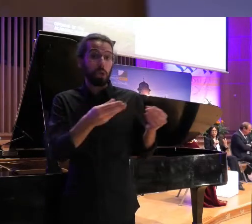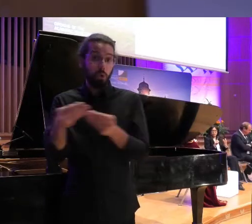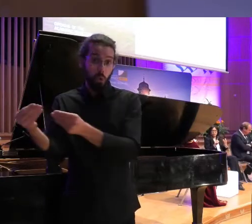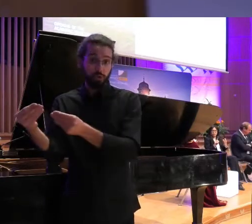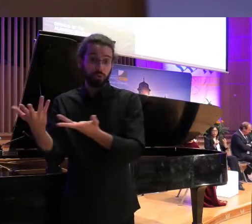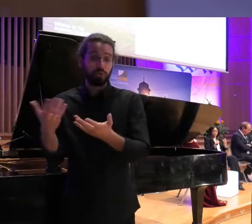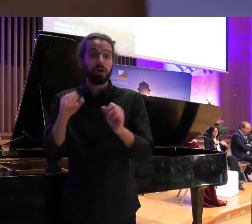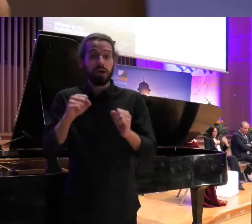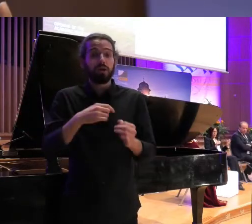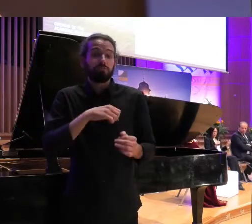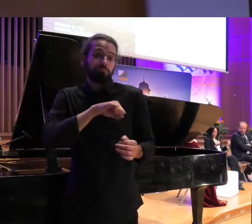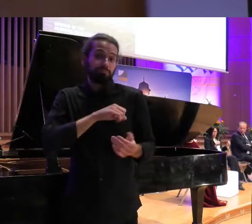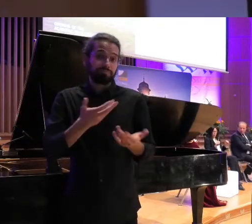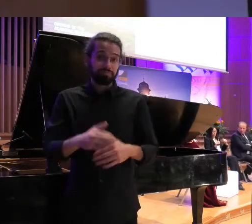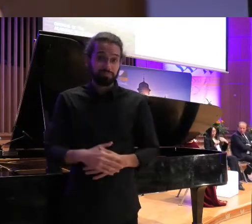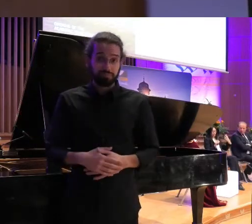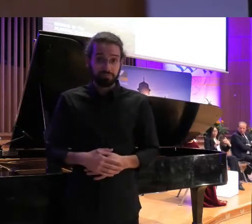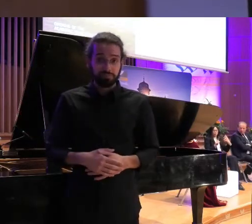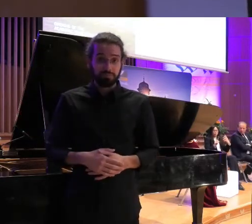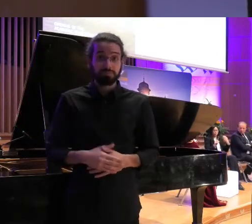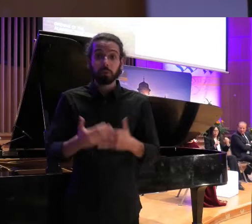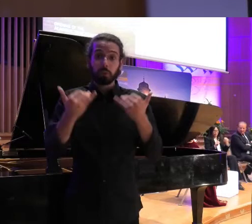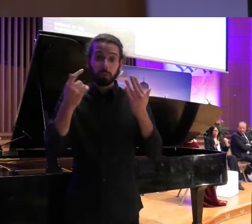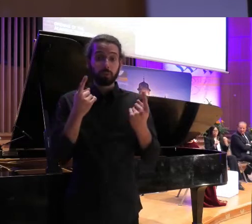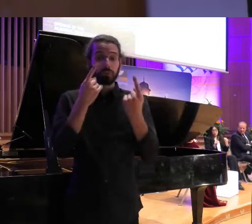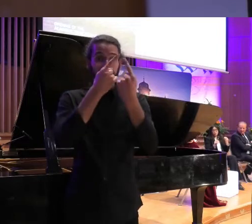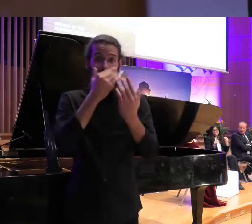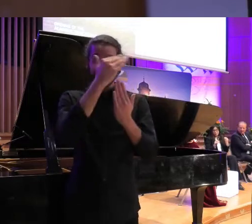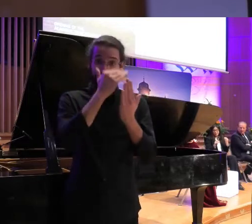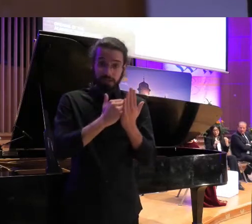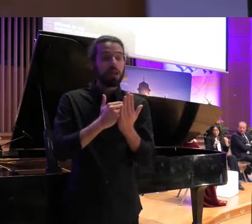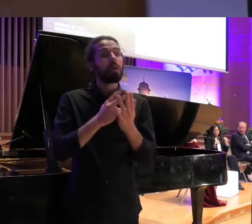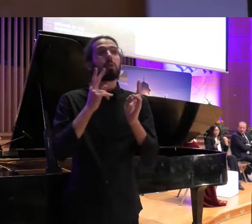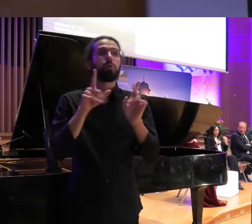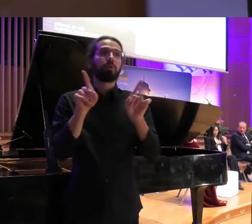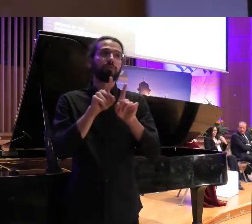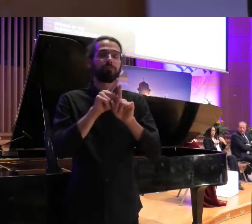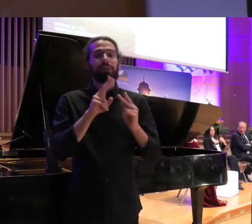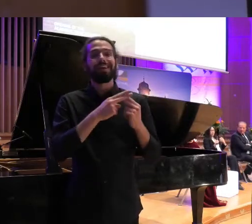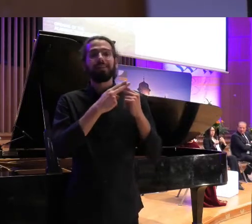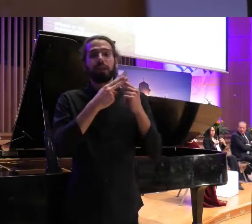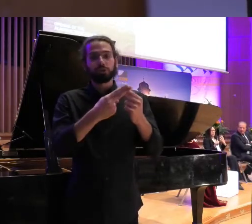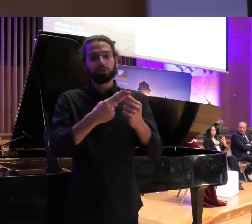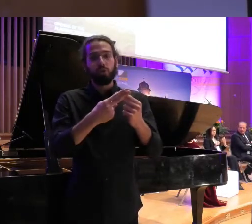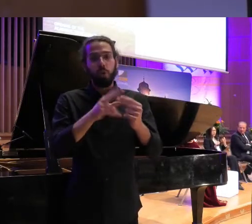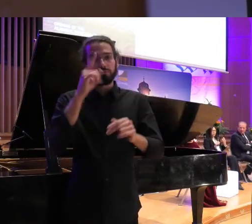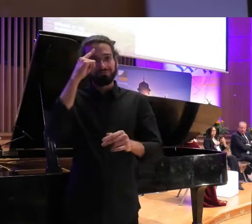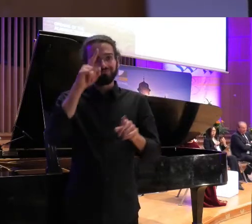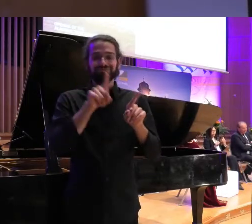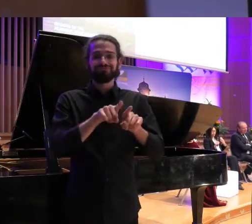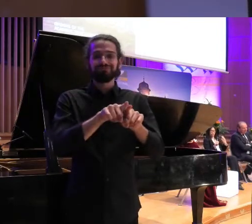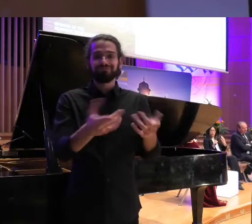change. Because the SDGs are still coming from a place of traditional thinking. But I think the main